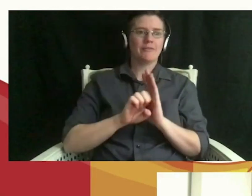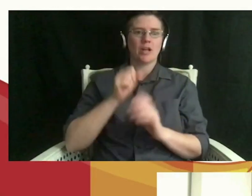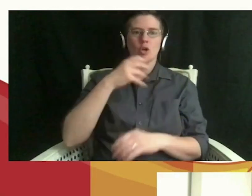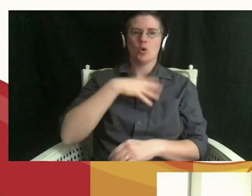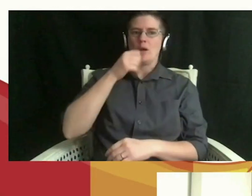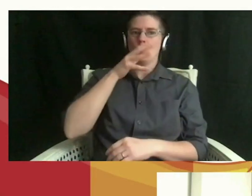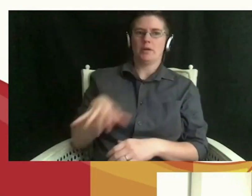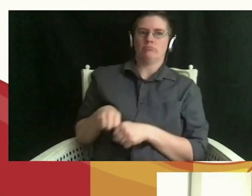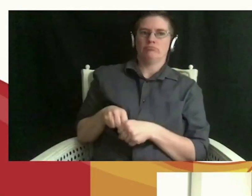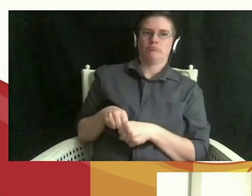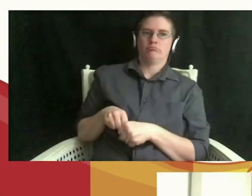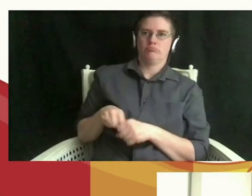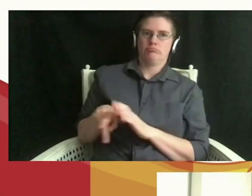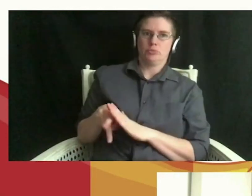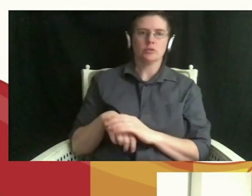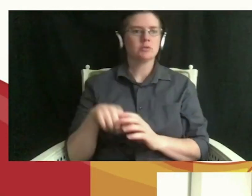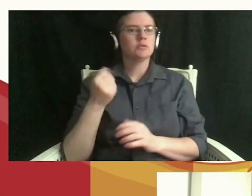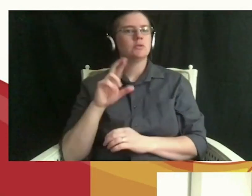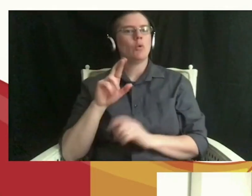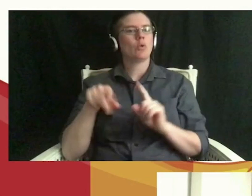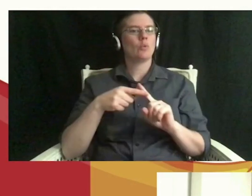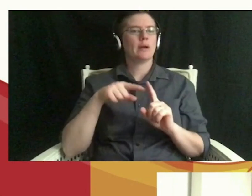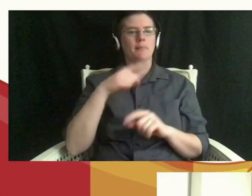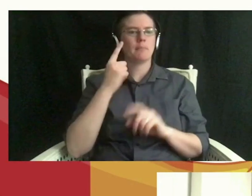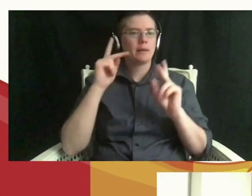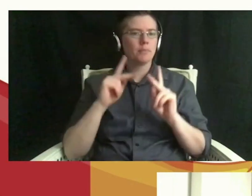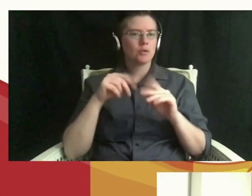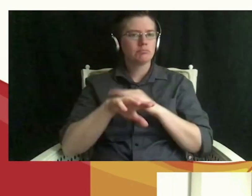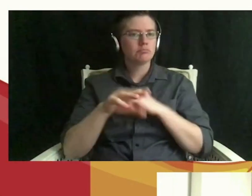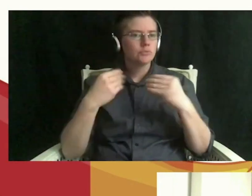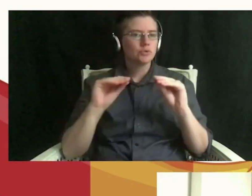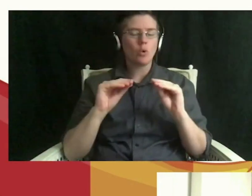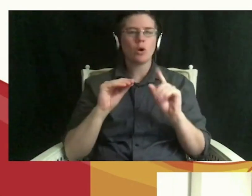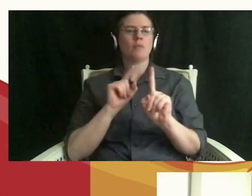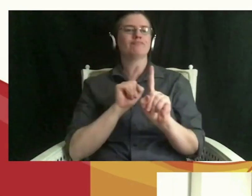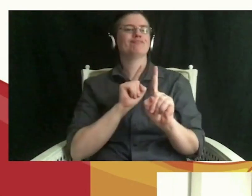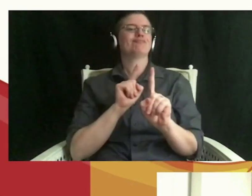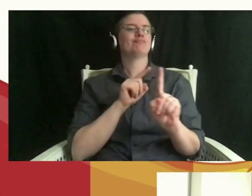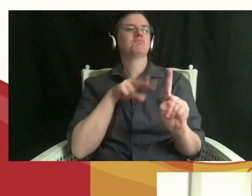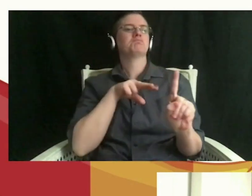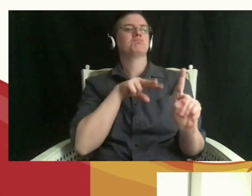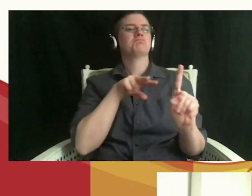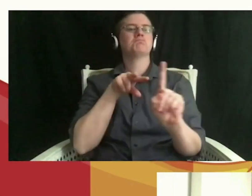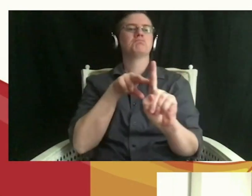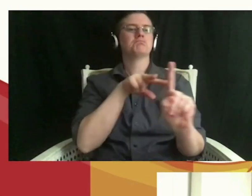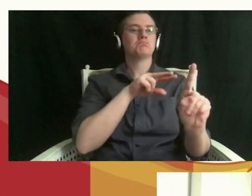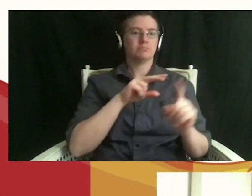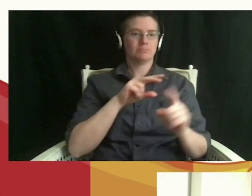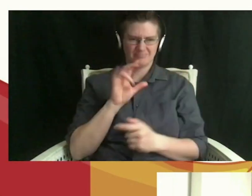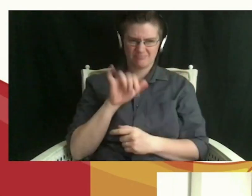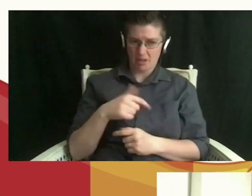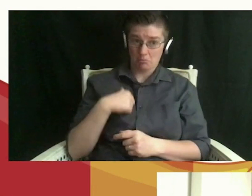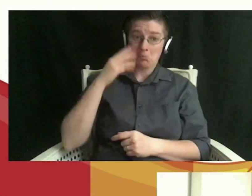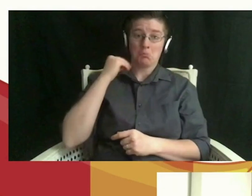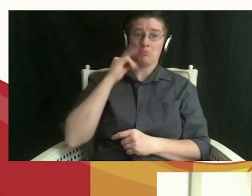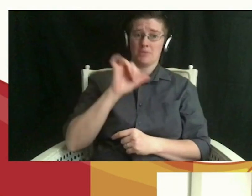following them around, which I have experienced before. And it just really shows you how these biases are